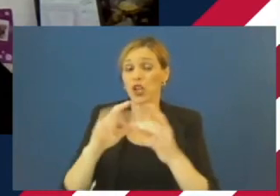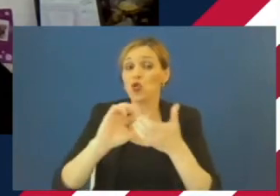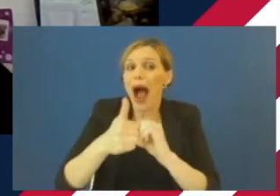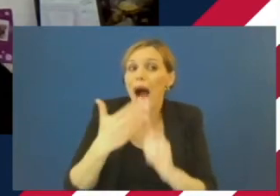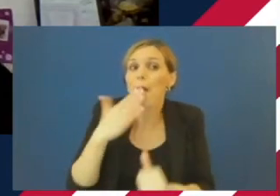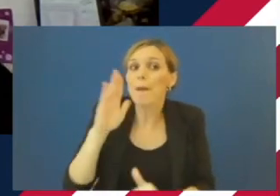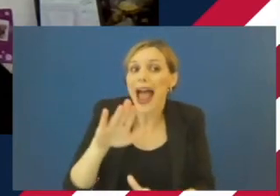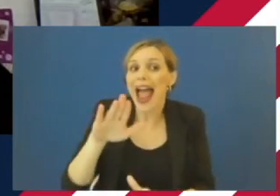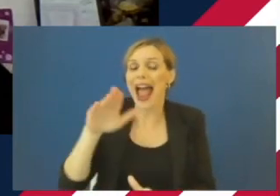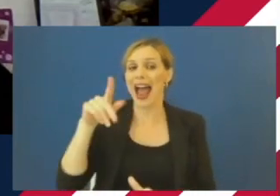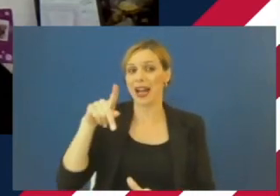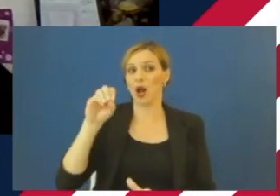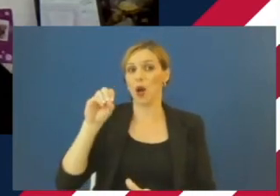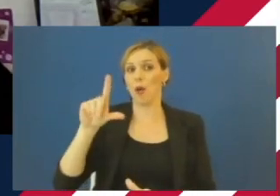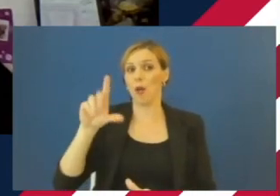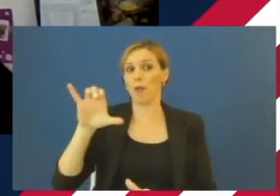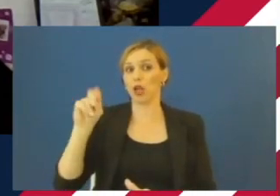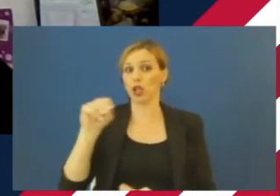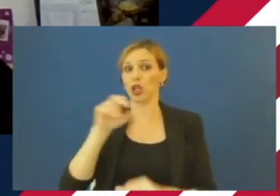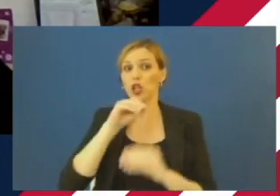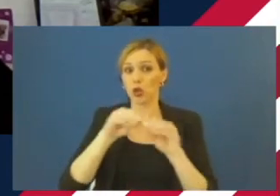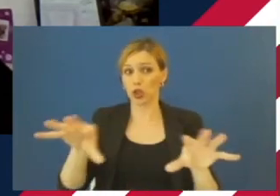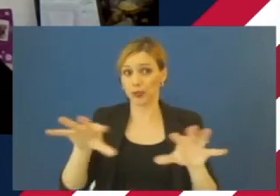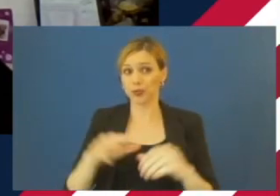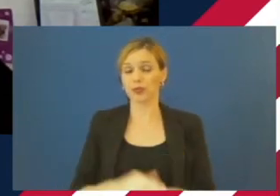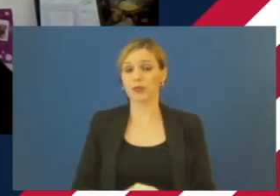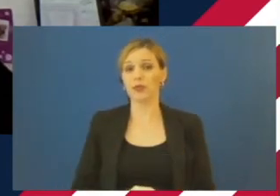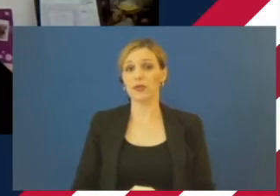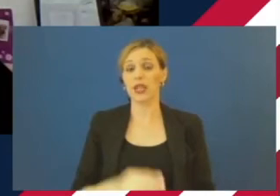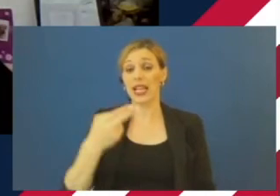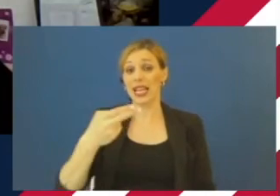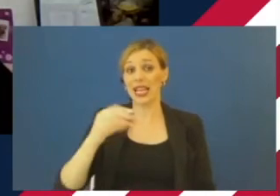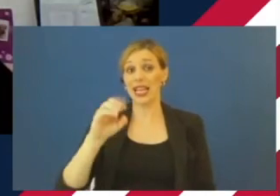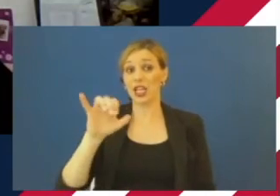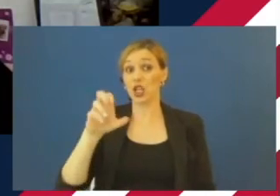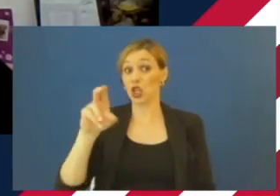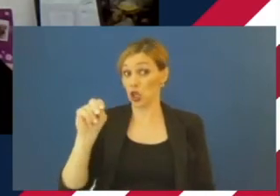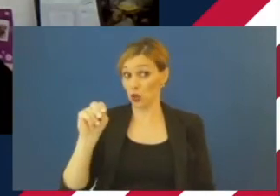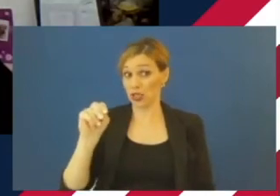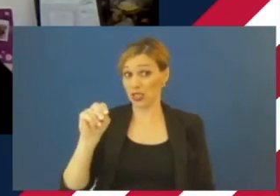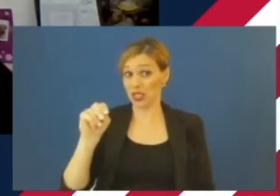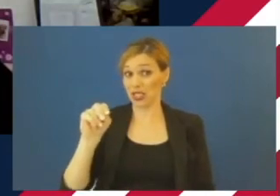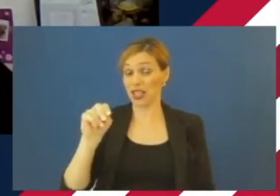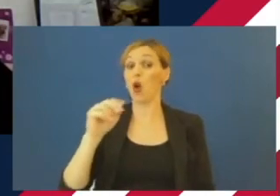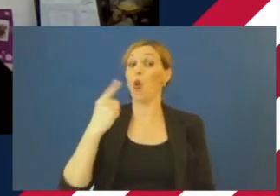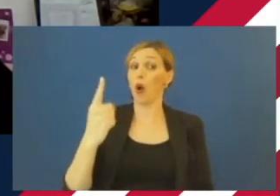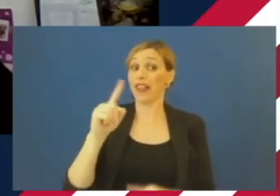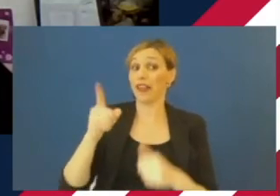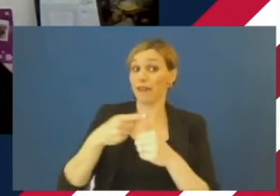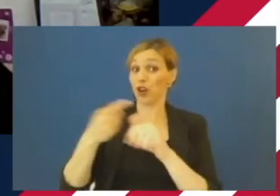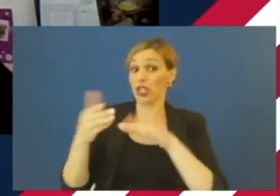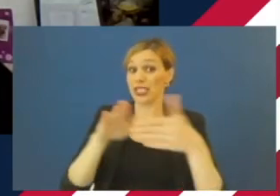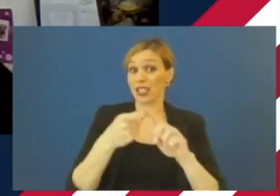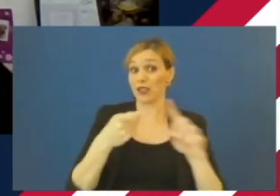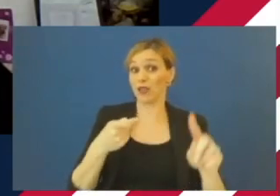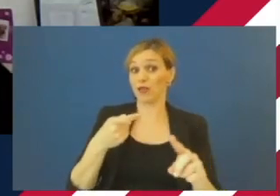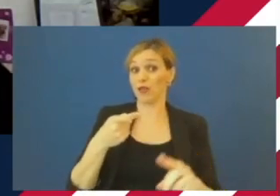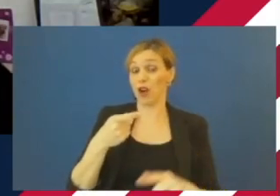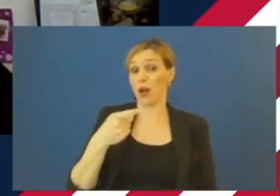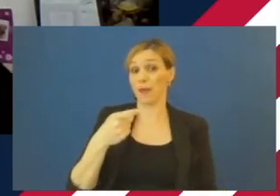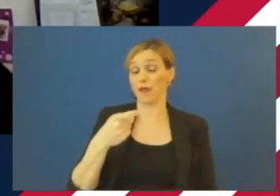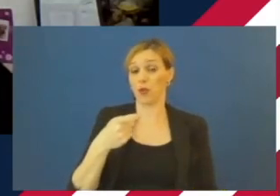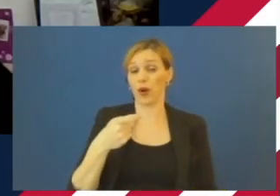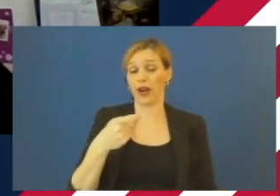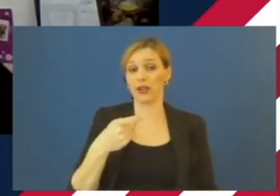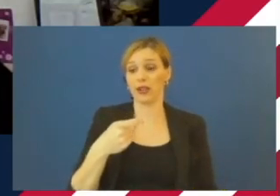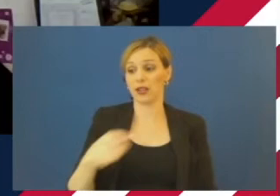first reported Houston coronavirus deaths came from the community of Pleasantville, a historically Black working class neighborhood